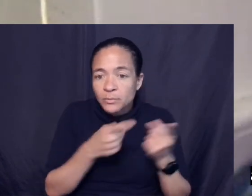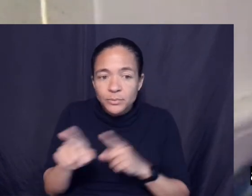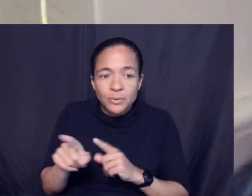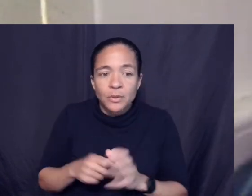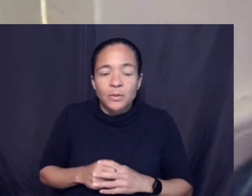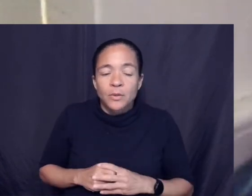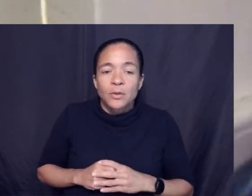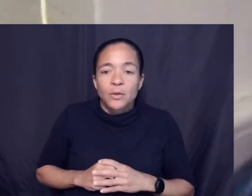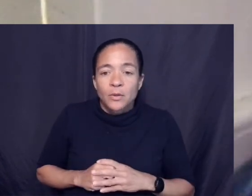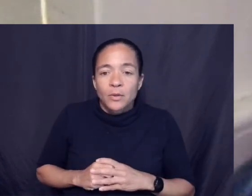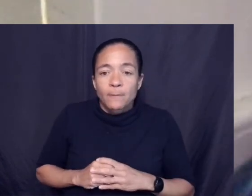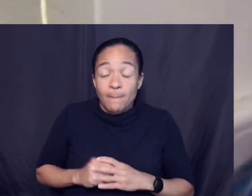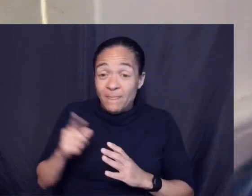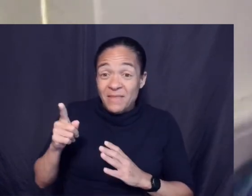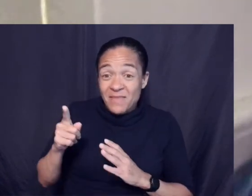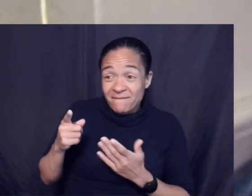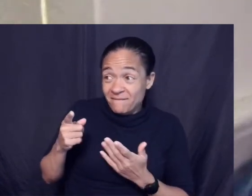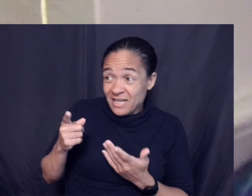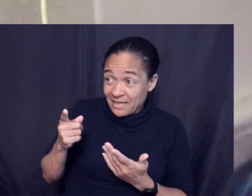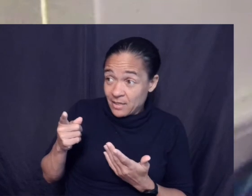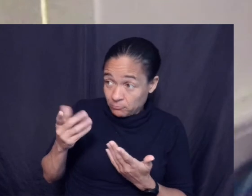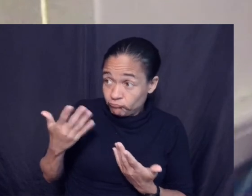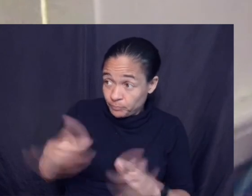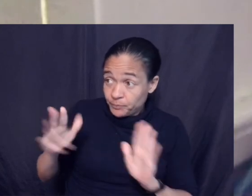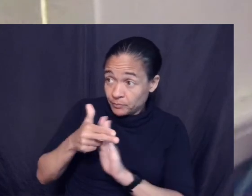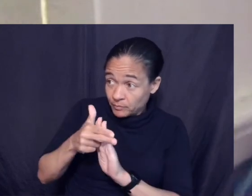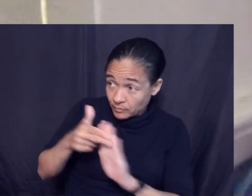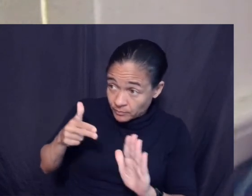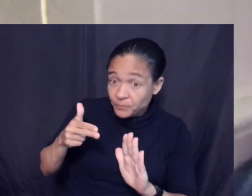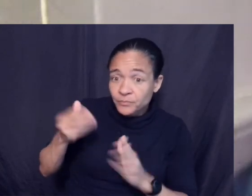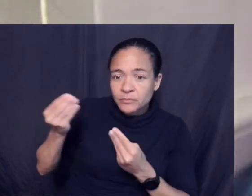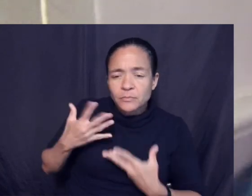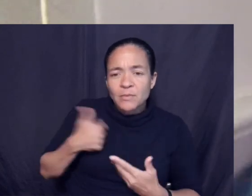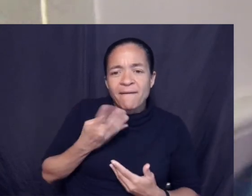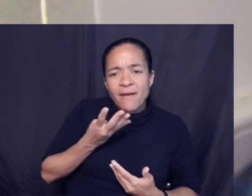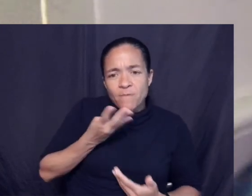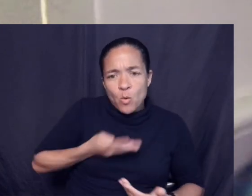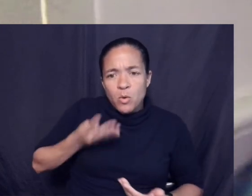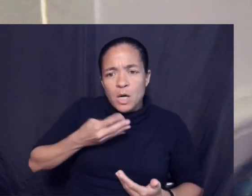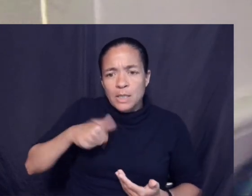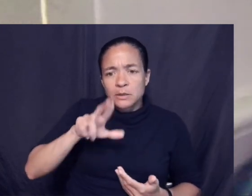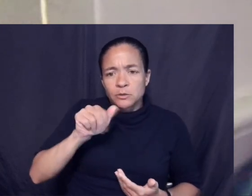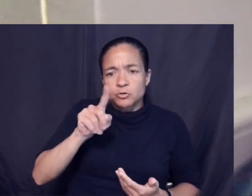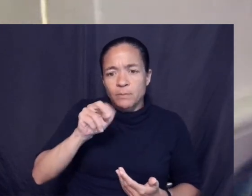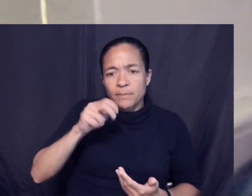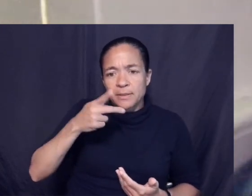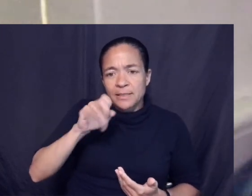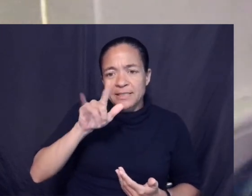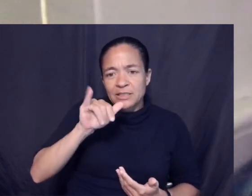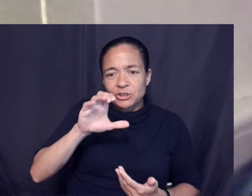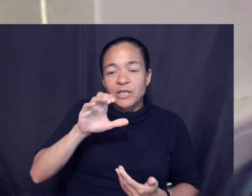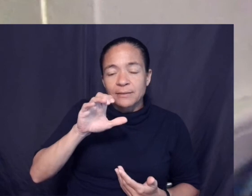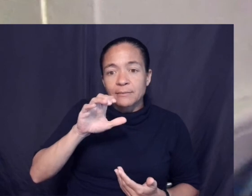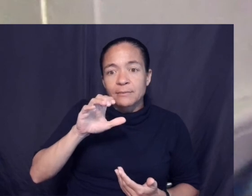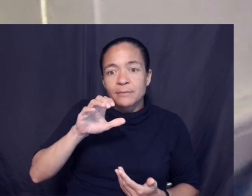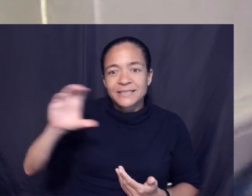happening, once we got the official diagnosis that she had quadriplegic cerebral palsy and all the other things,